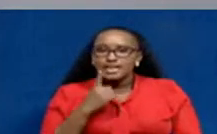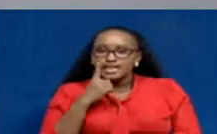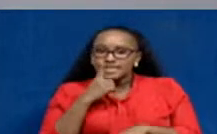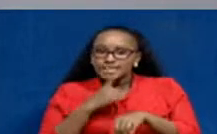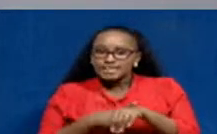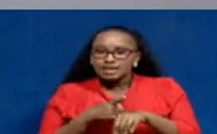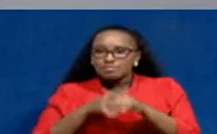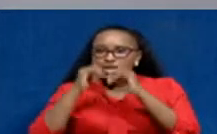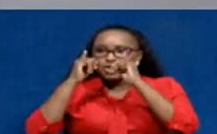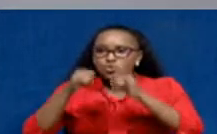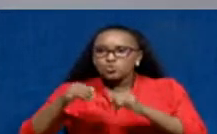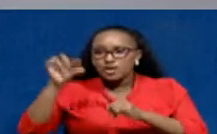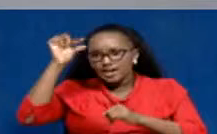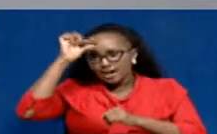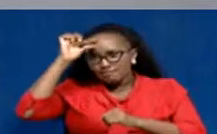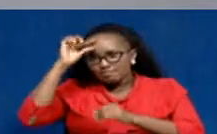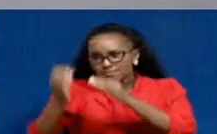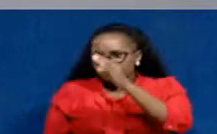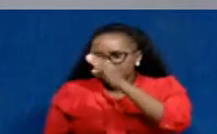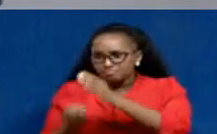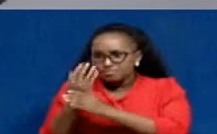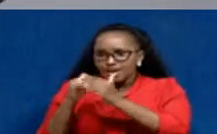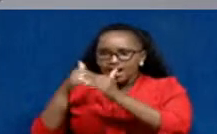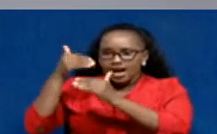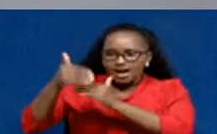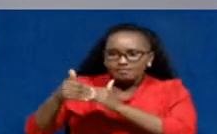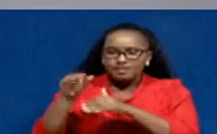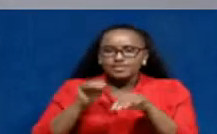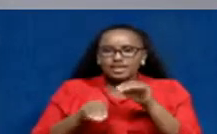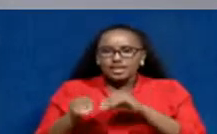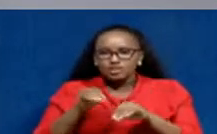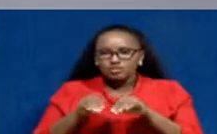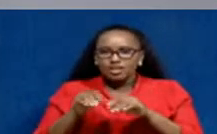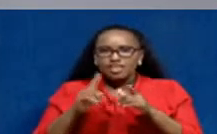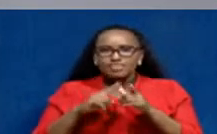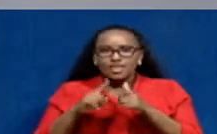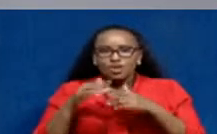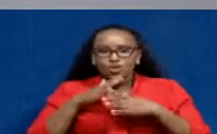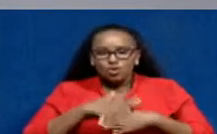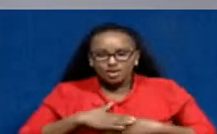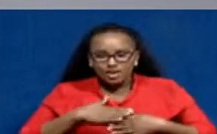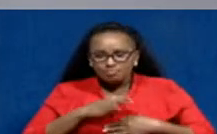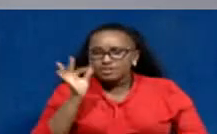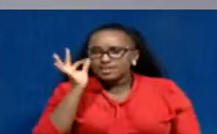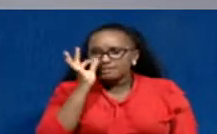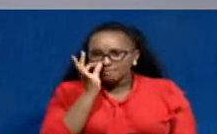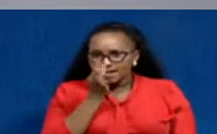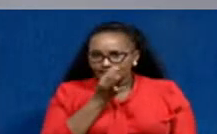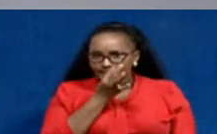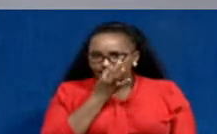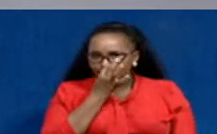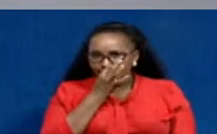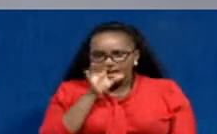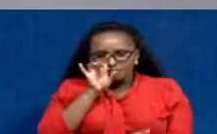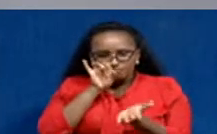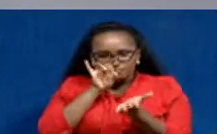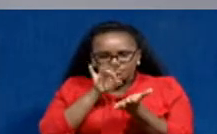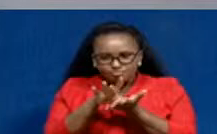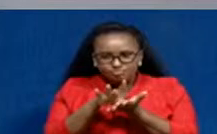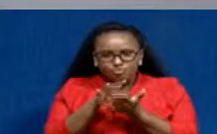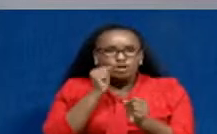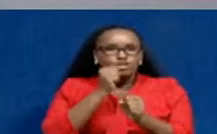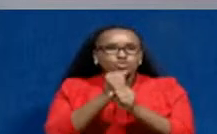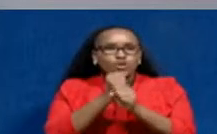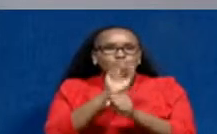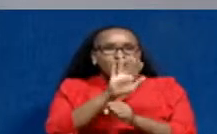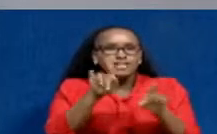When the new government was formed after the election, the Honorable Mwai Kibaki was demoted from his position